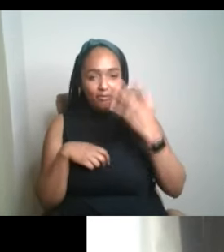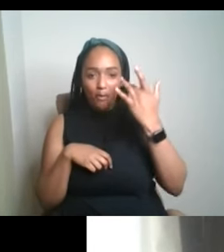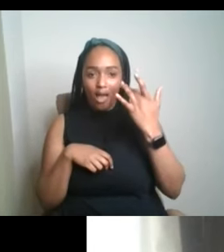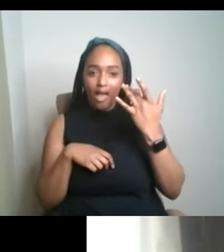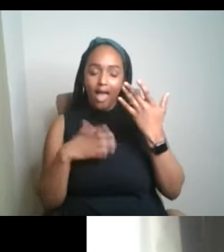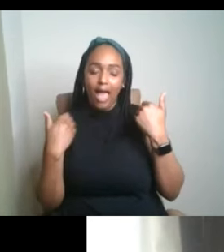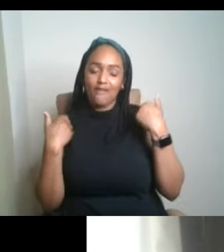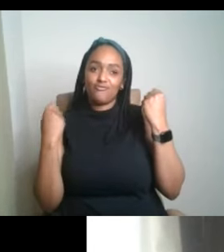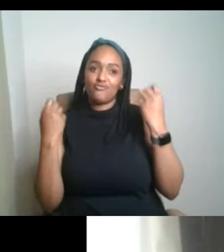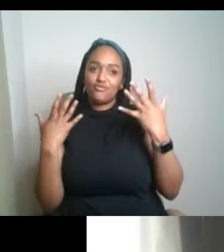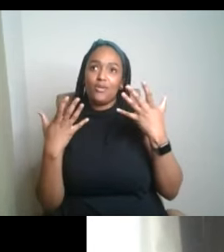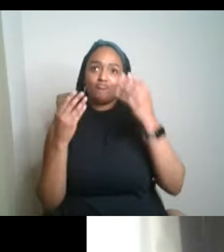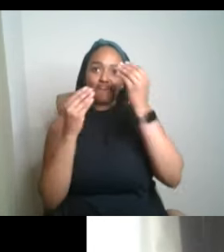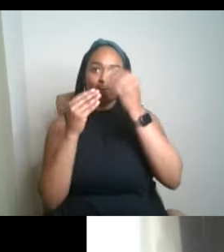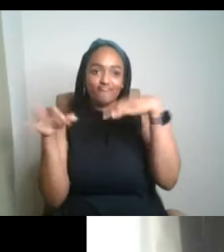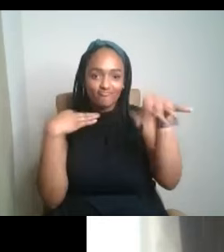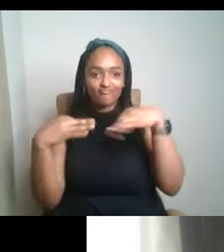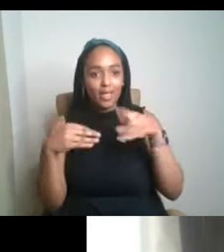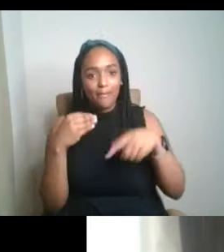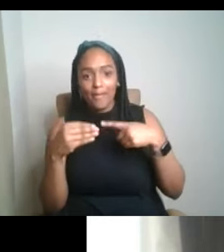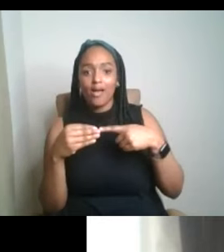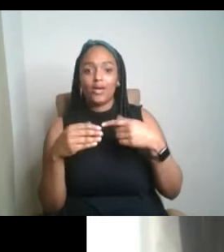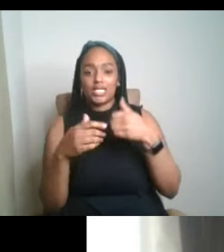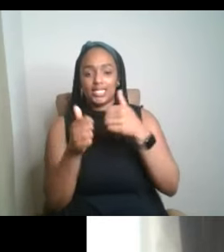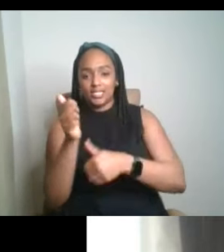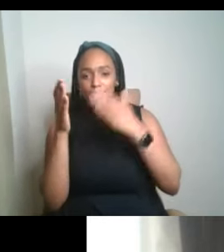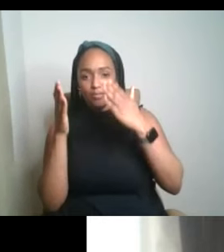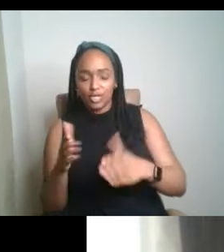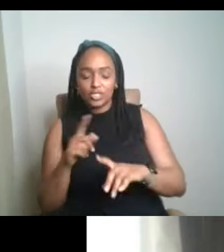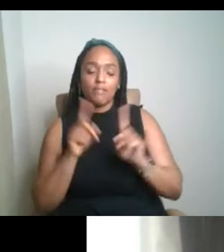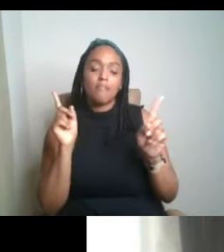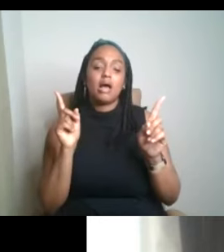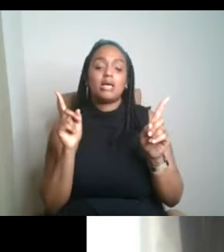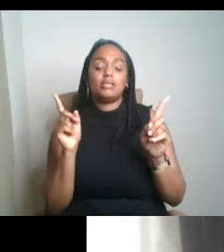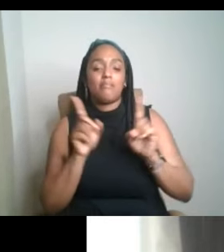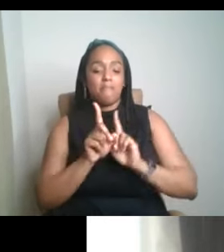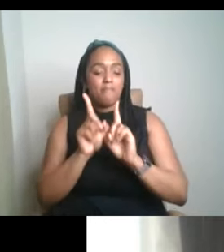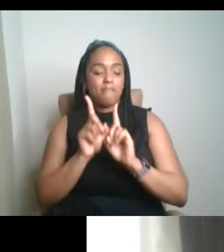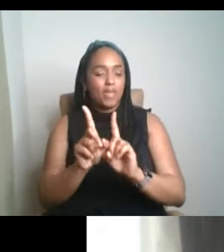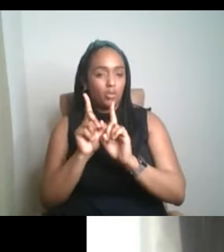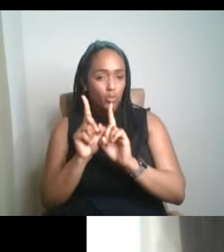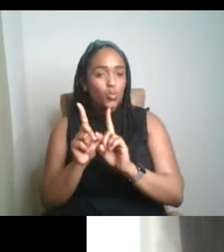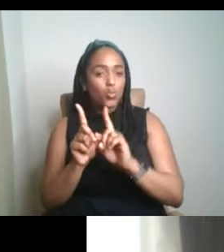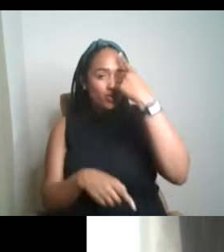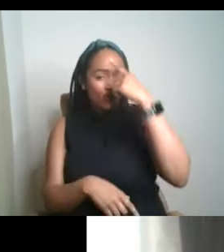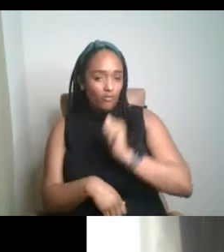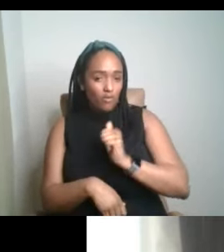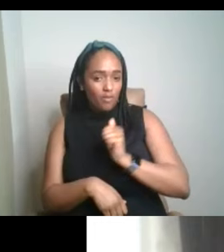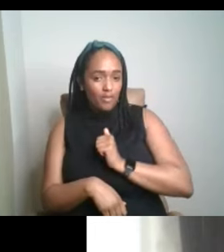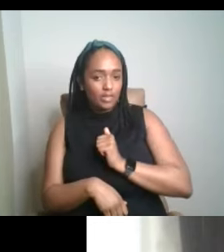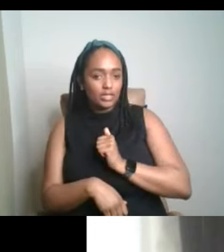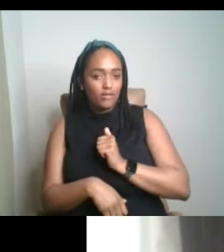to everybody, you know. But I think that having those mentors hold that space for